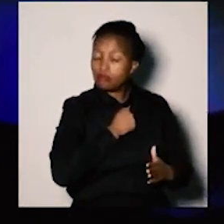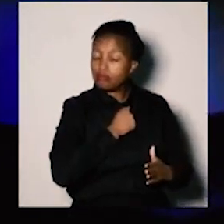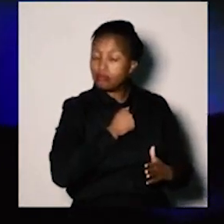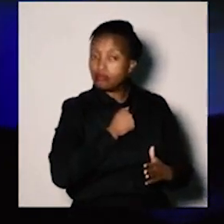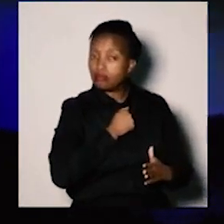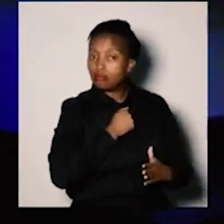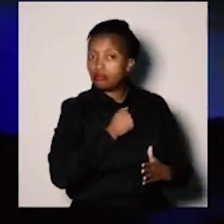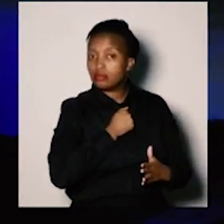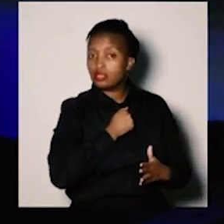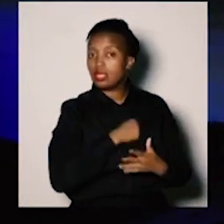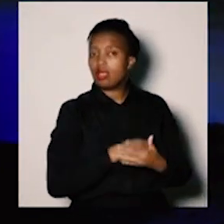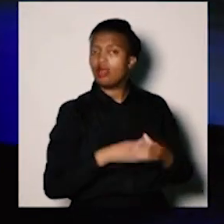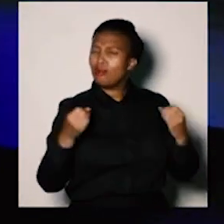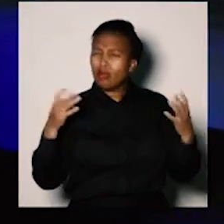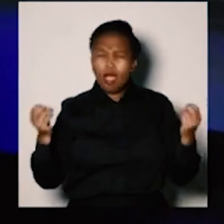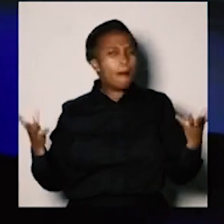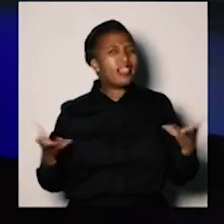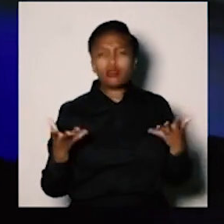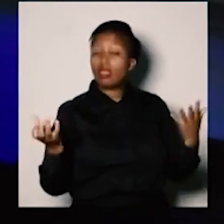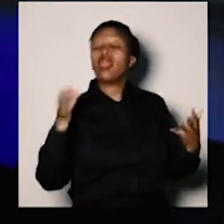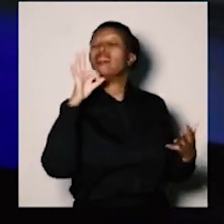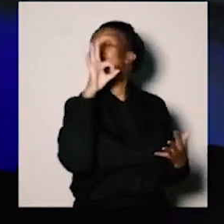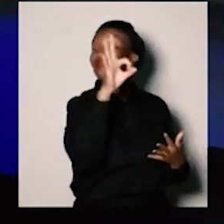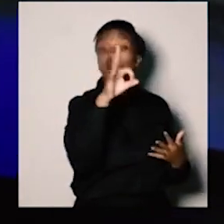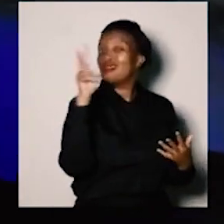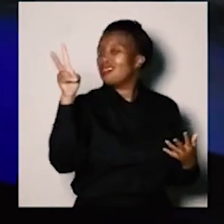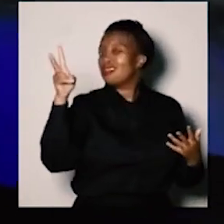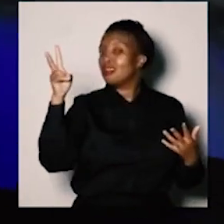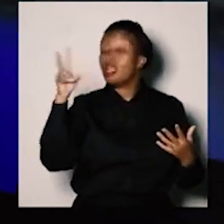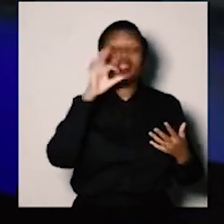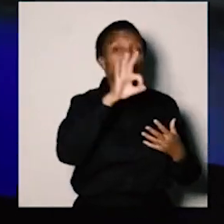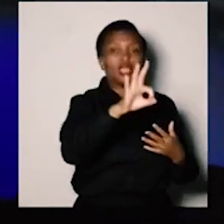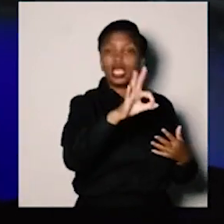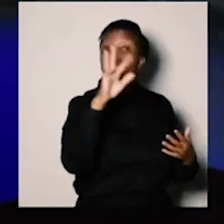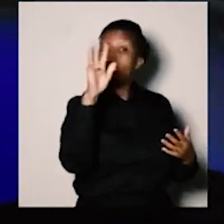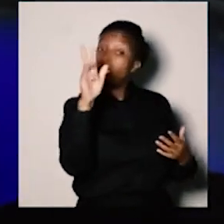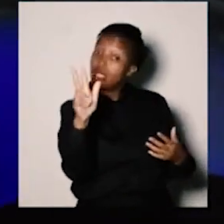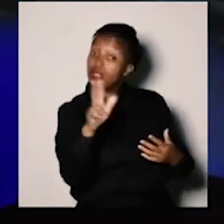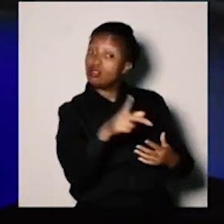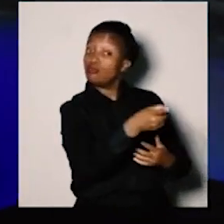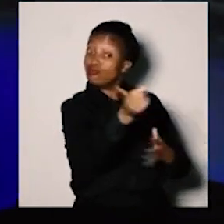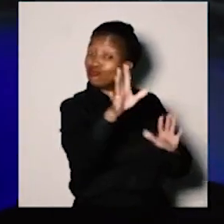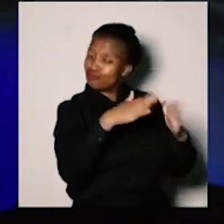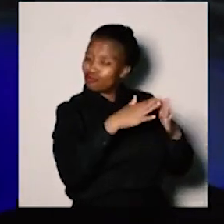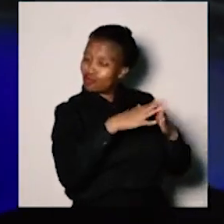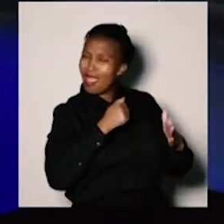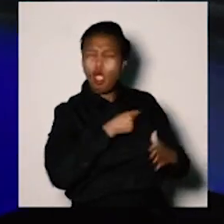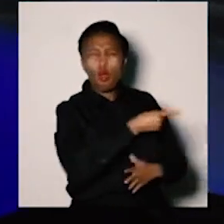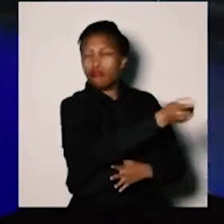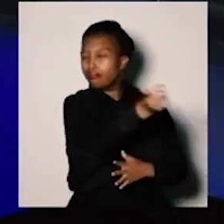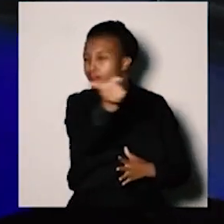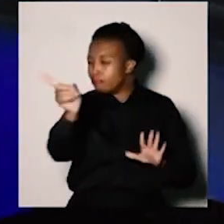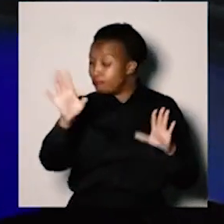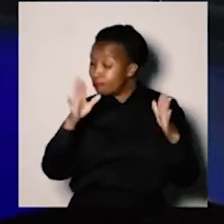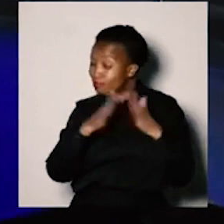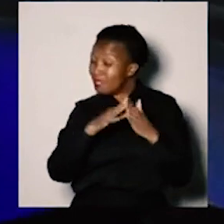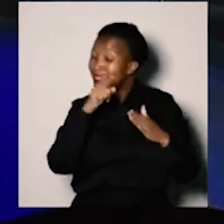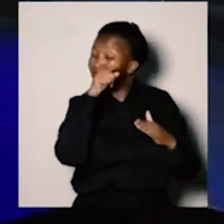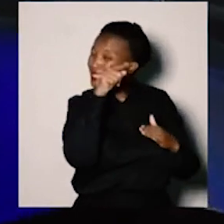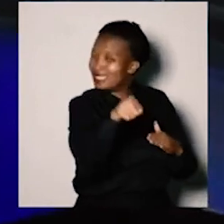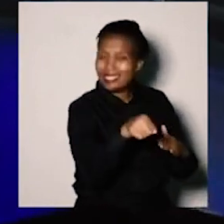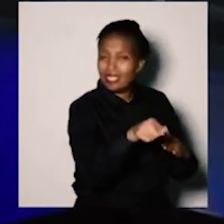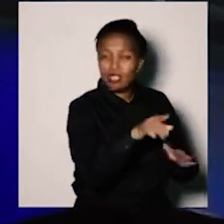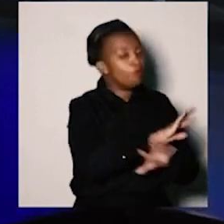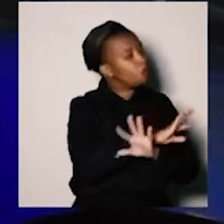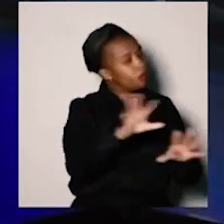know, how many are we? 30 whatever. 38 of them. In all the 38 churches, this is, we don't count